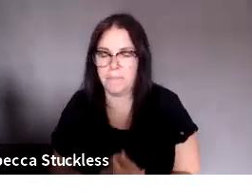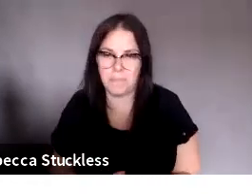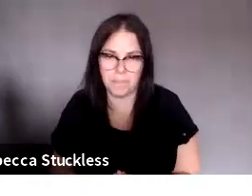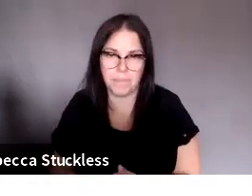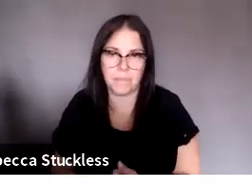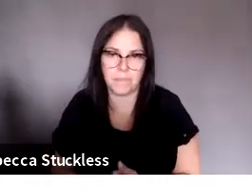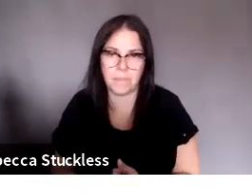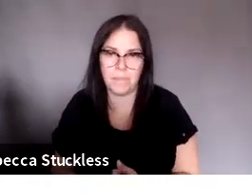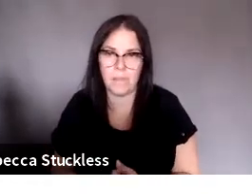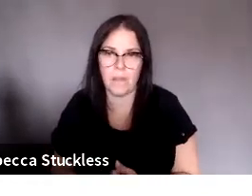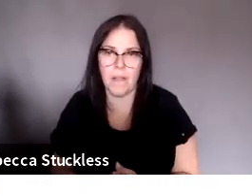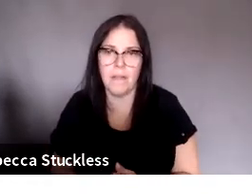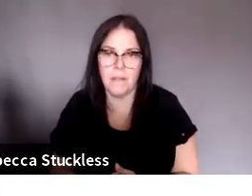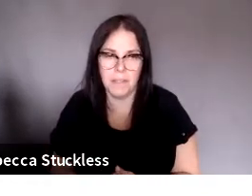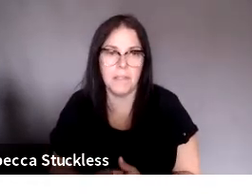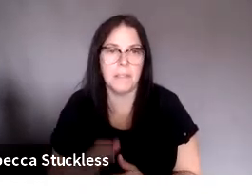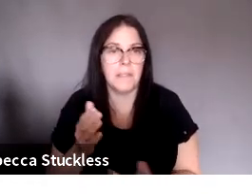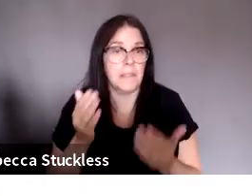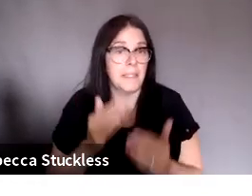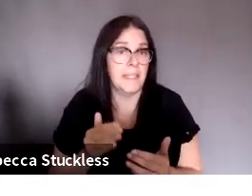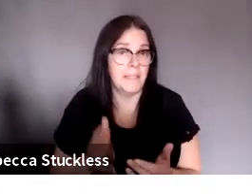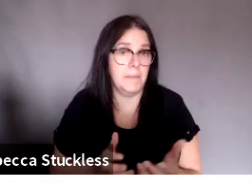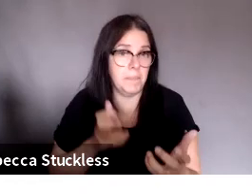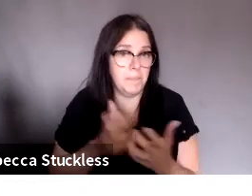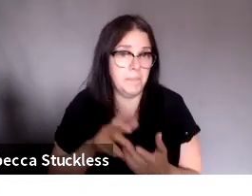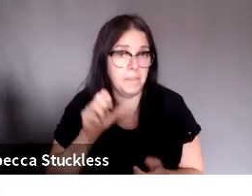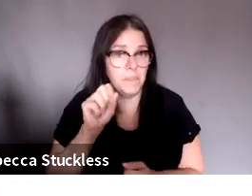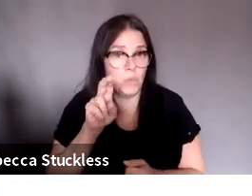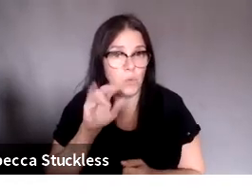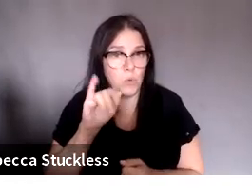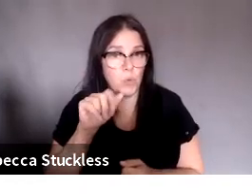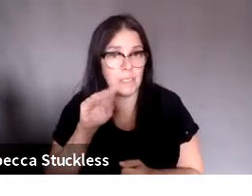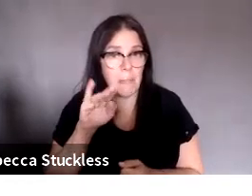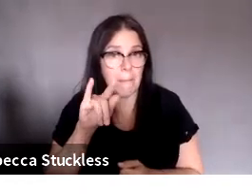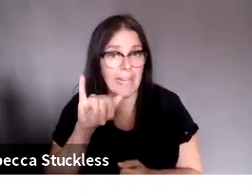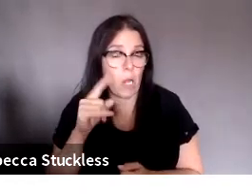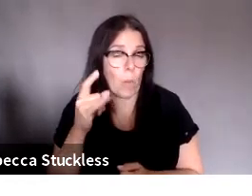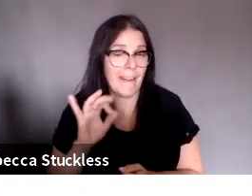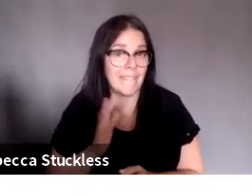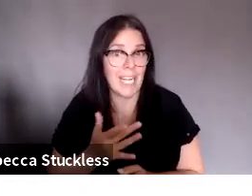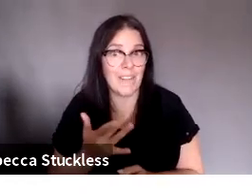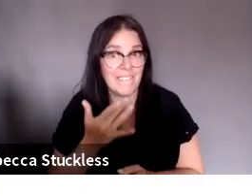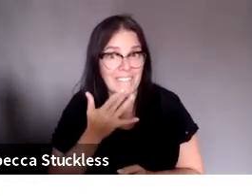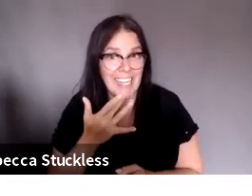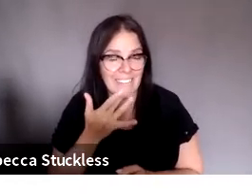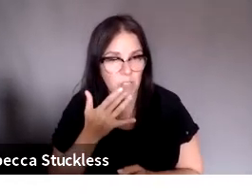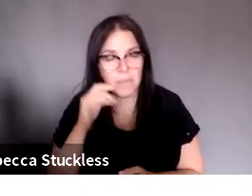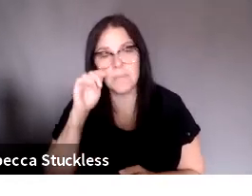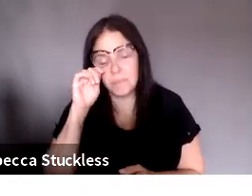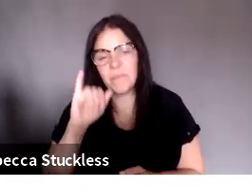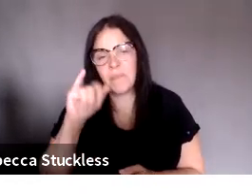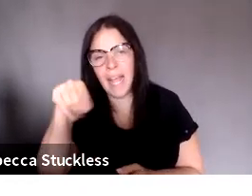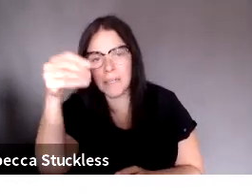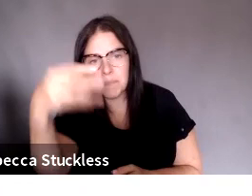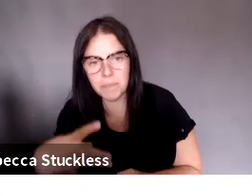Okay, suitability, one of our favorites. Here's the suitability indicators, and